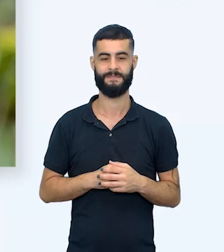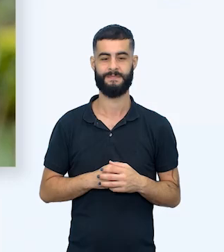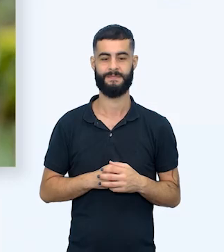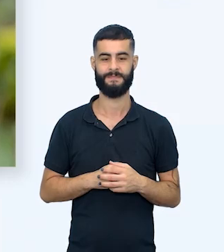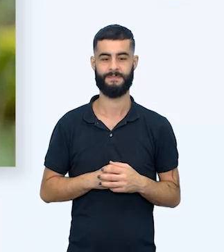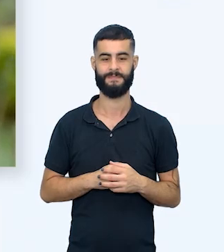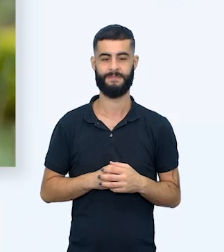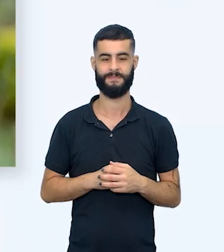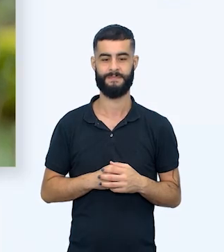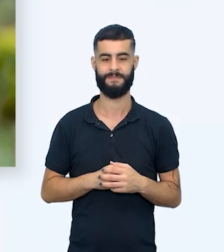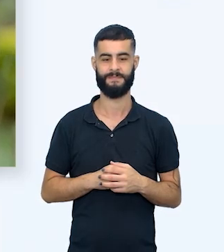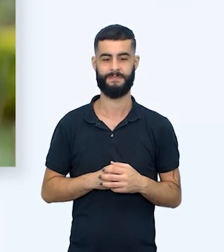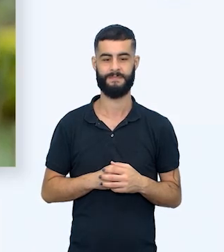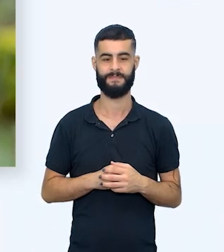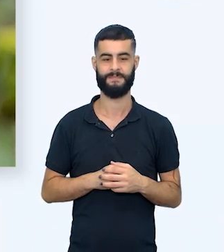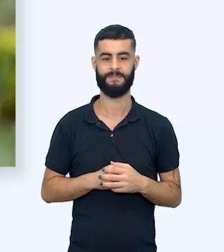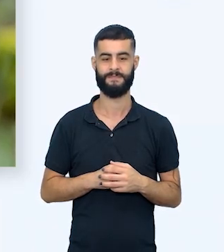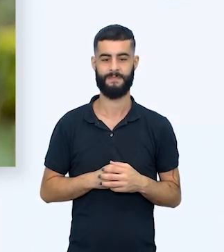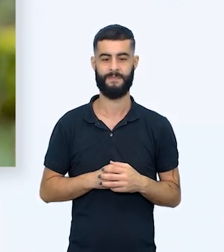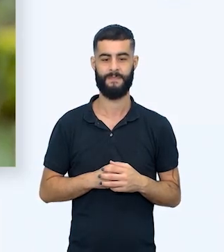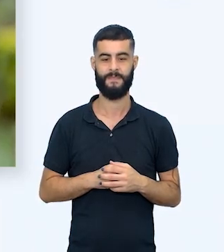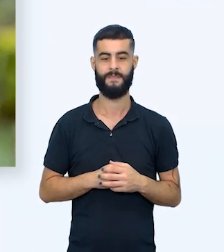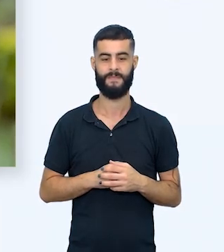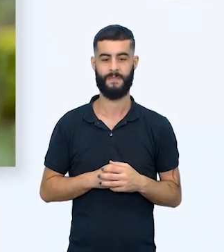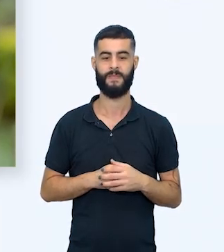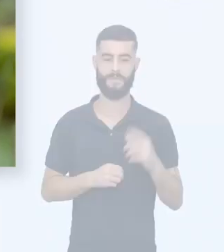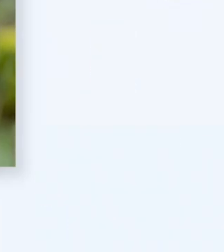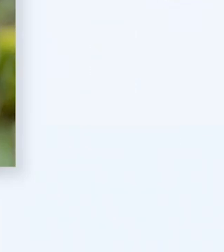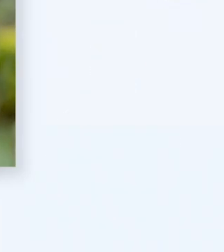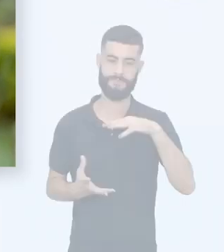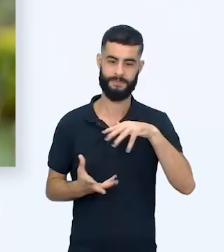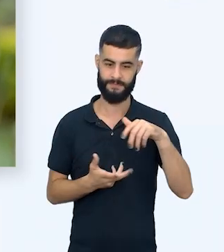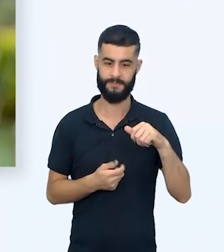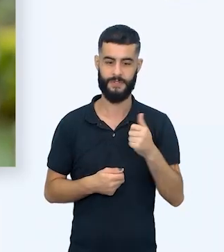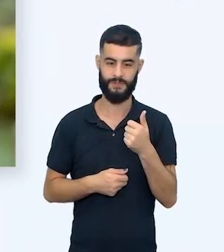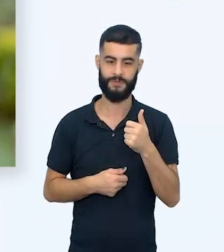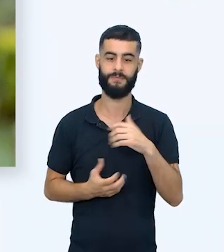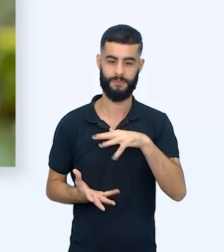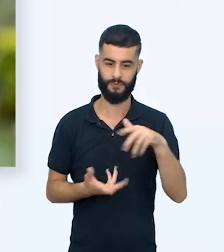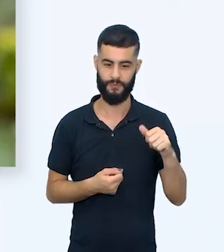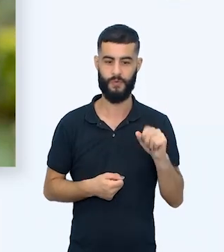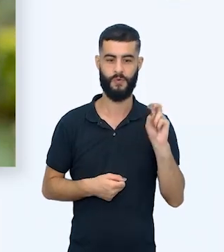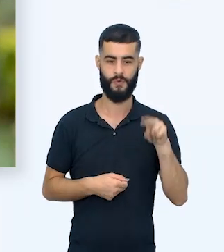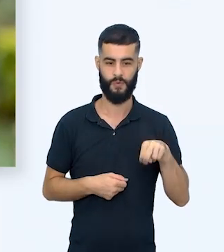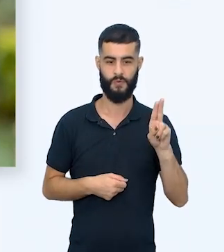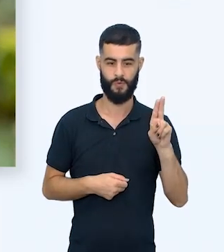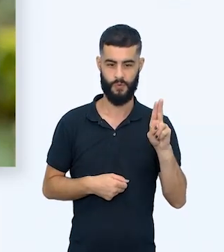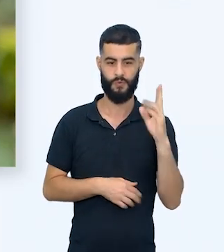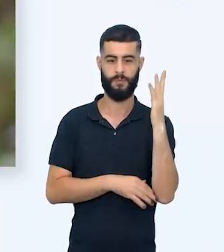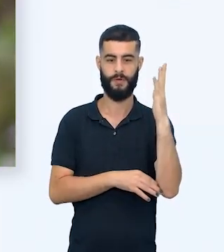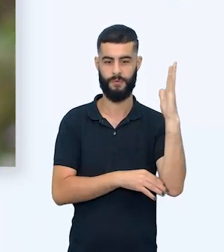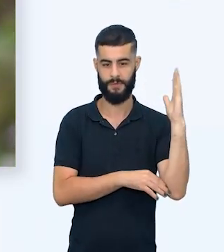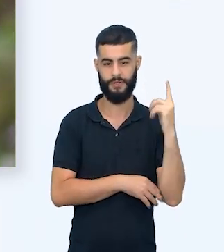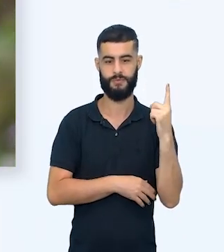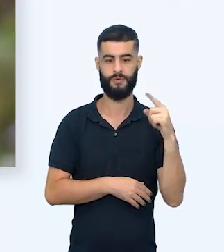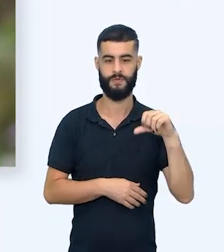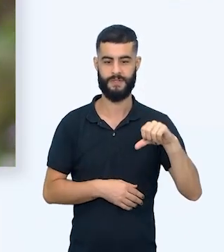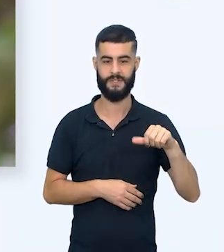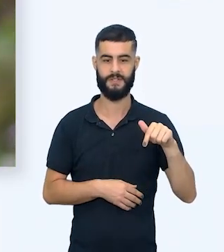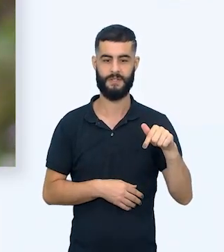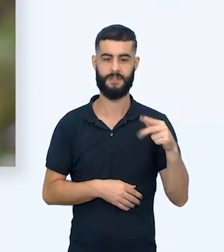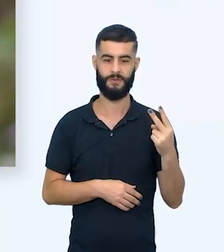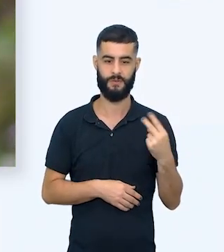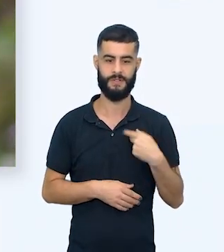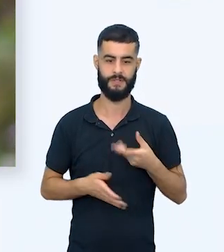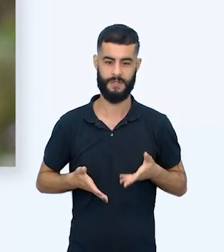The idea of World Environment Day was born 50 years ago at the 1972 UN Conference on the Human Environment in Stockholm. It was born out